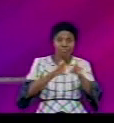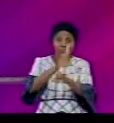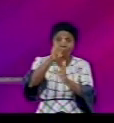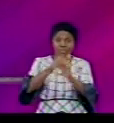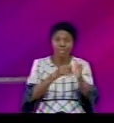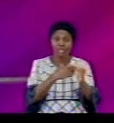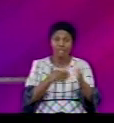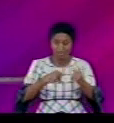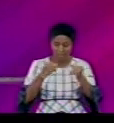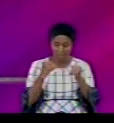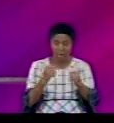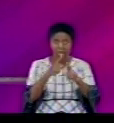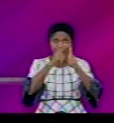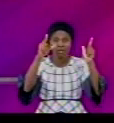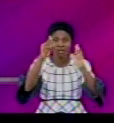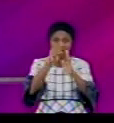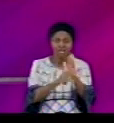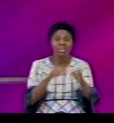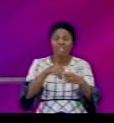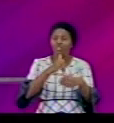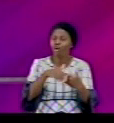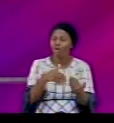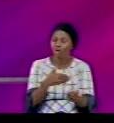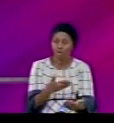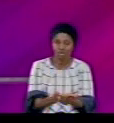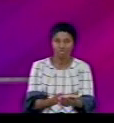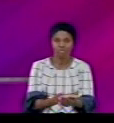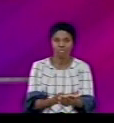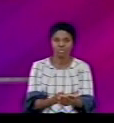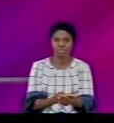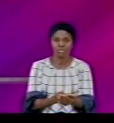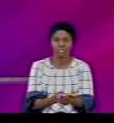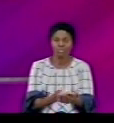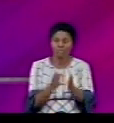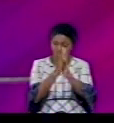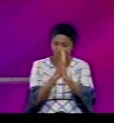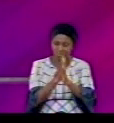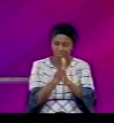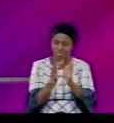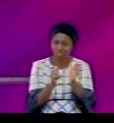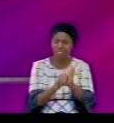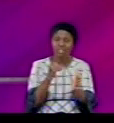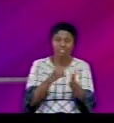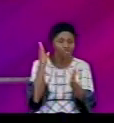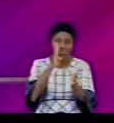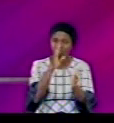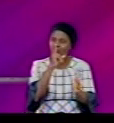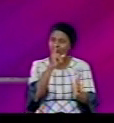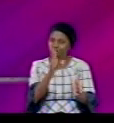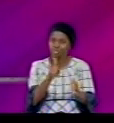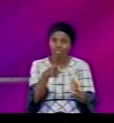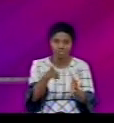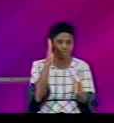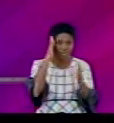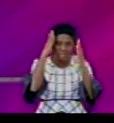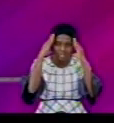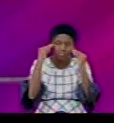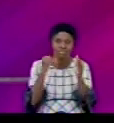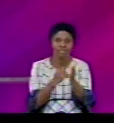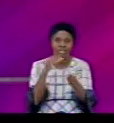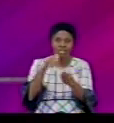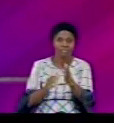his greatness, in all. Let's pray that this will be a reality in our lives, and that from today we